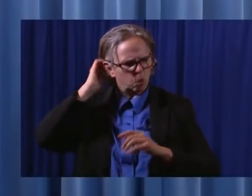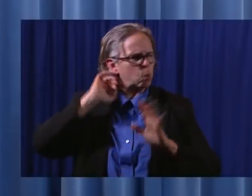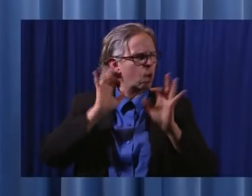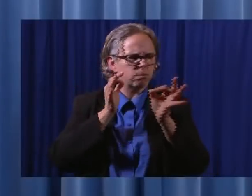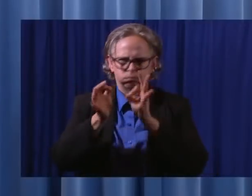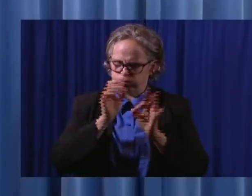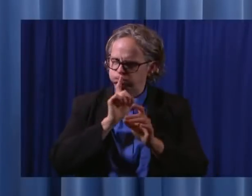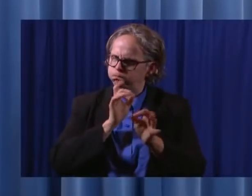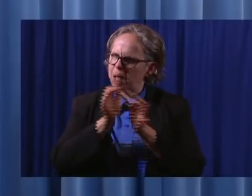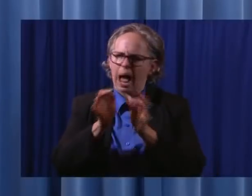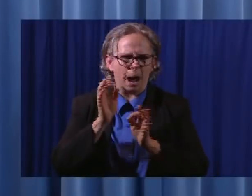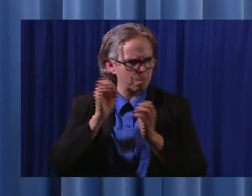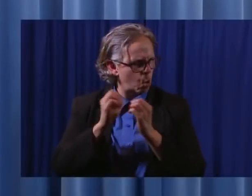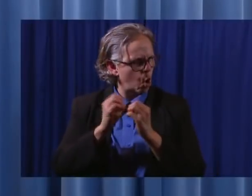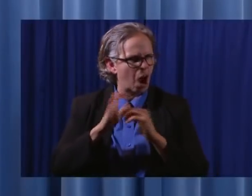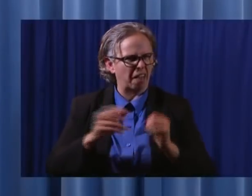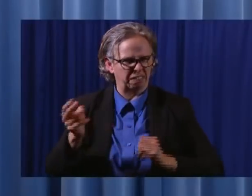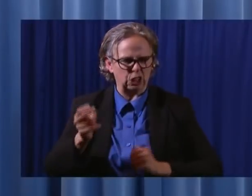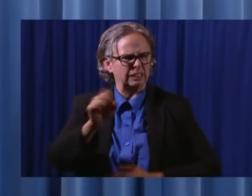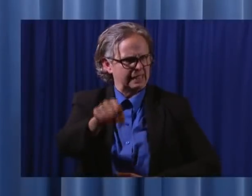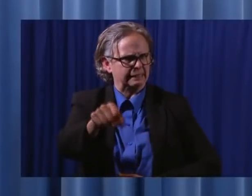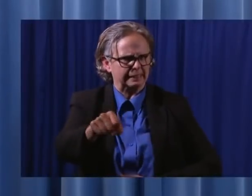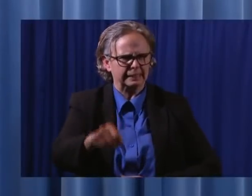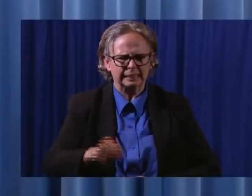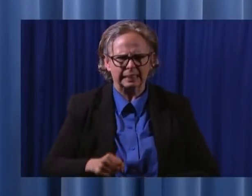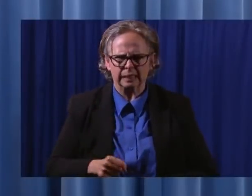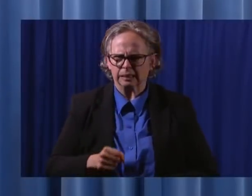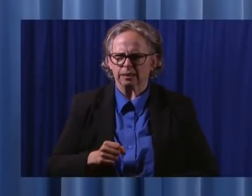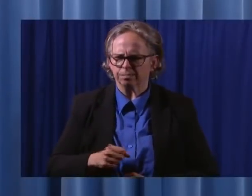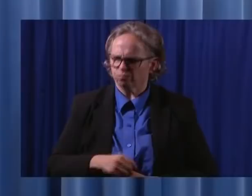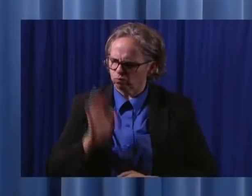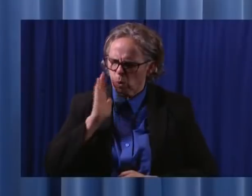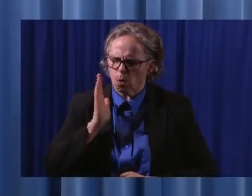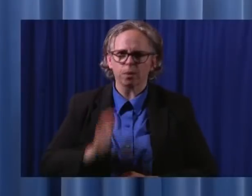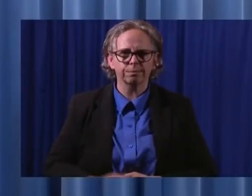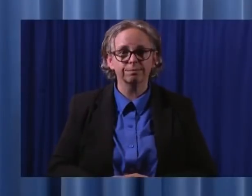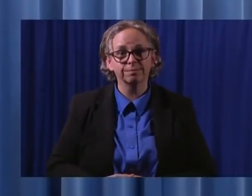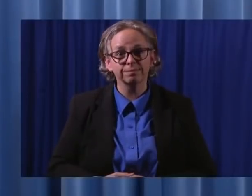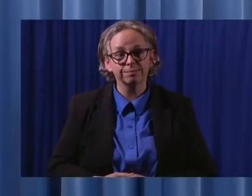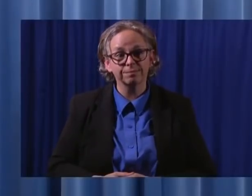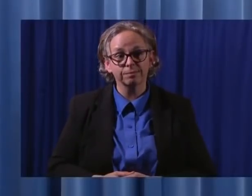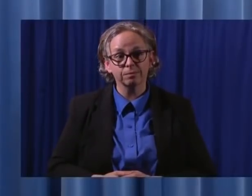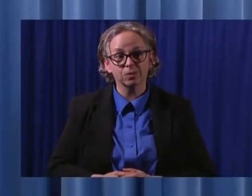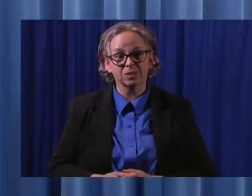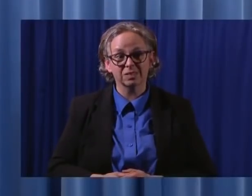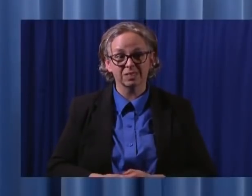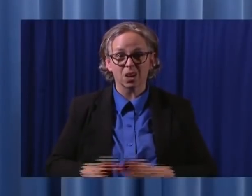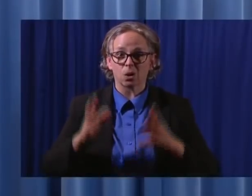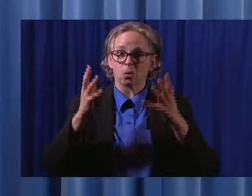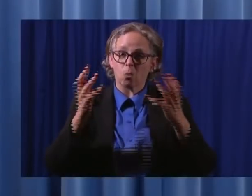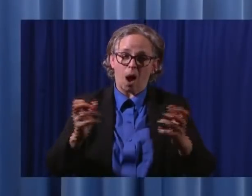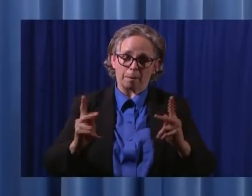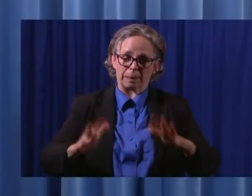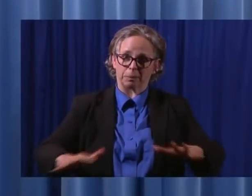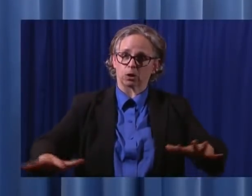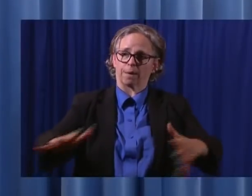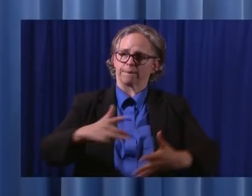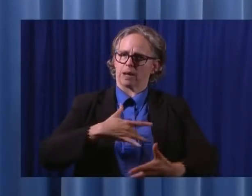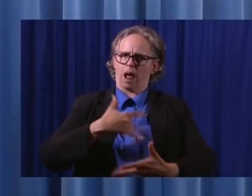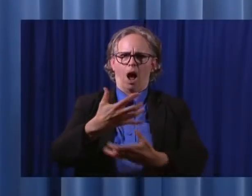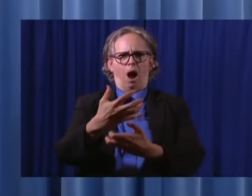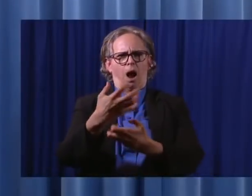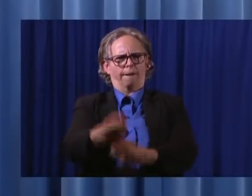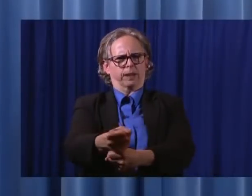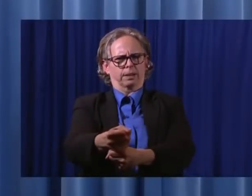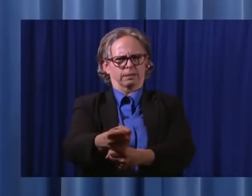about what those are. And so that, you know, what we want people to do is to have confidence in what we're